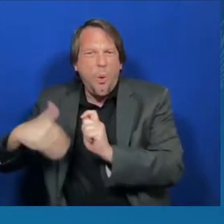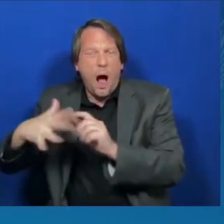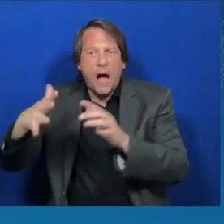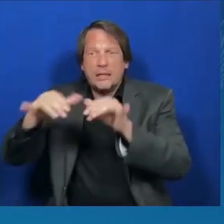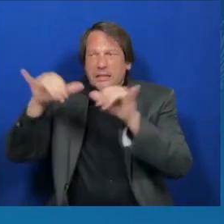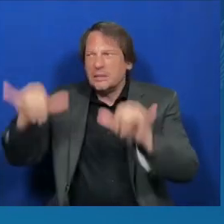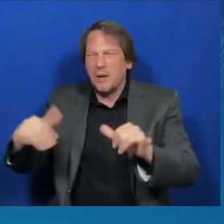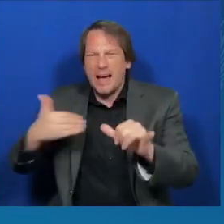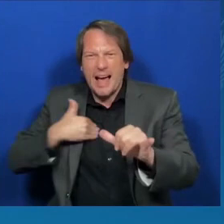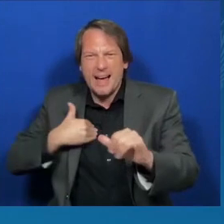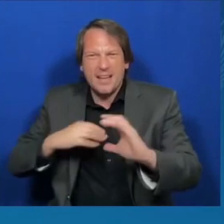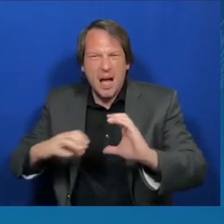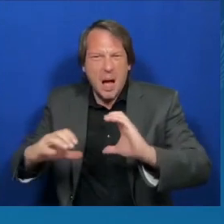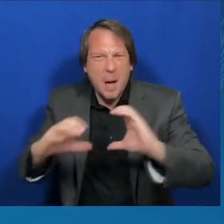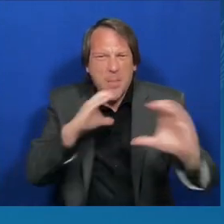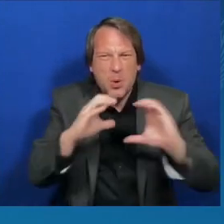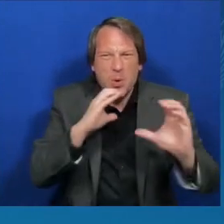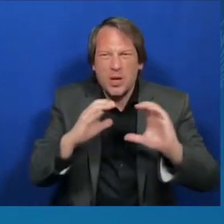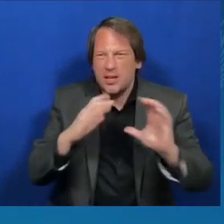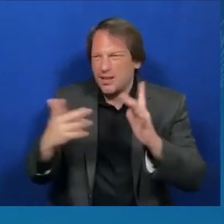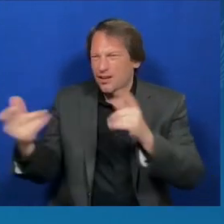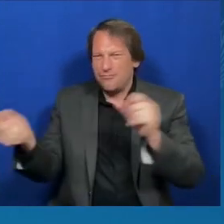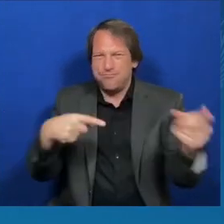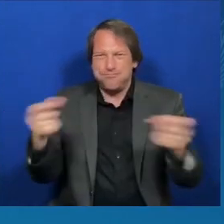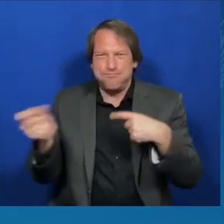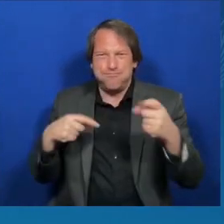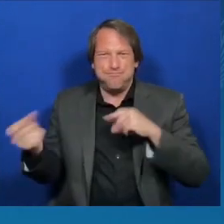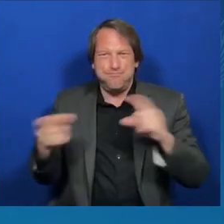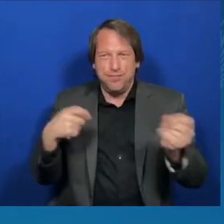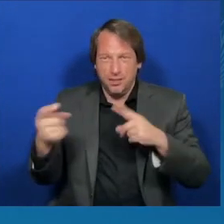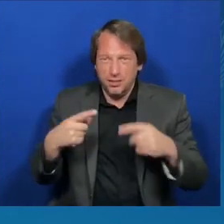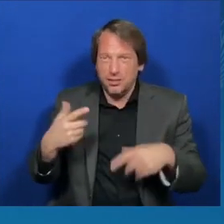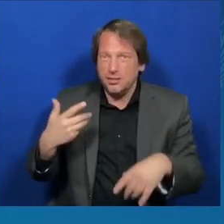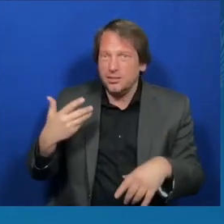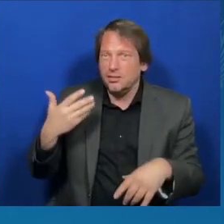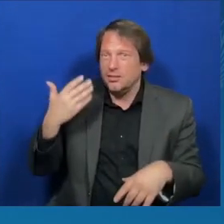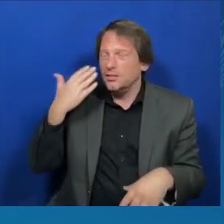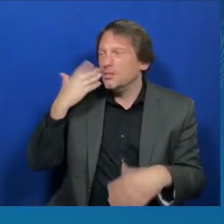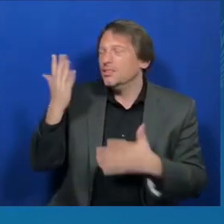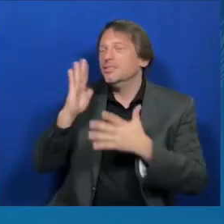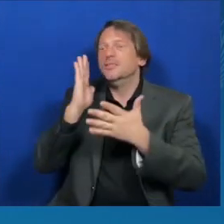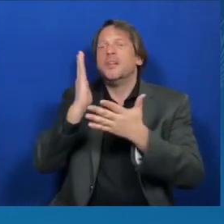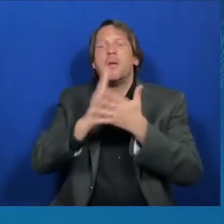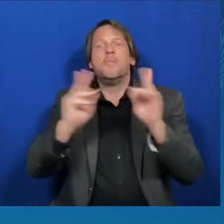And if anyone says, well, this is a matter of resources, I'd invite you